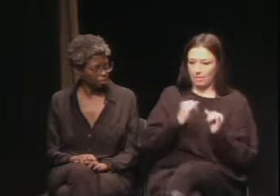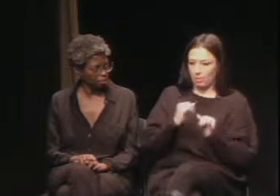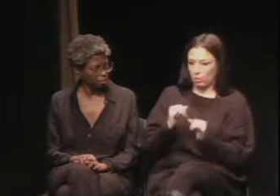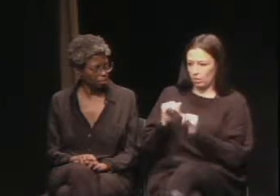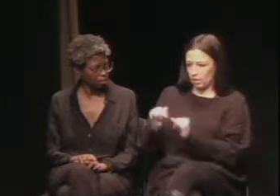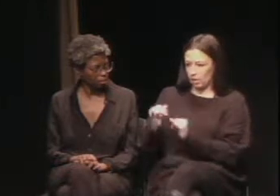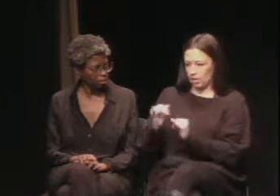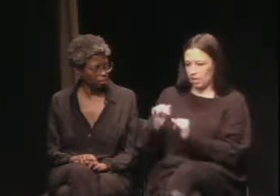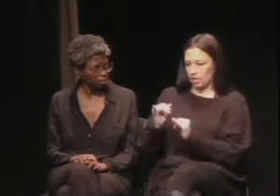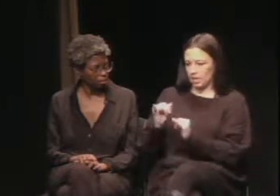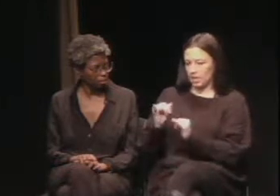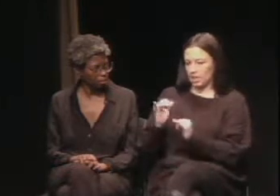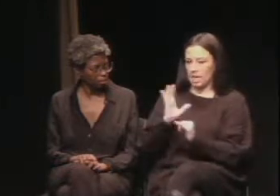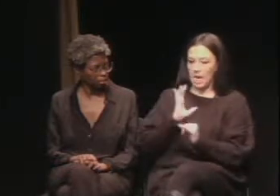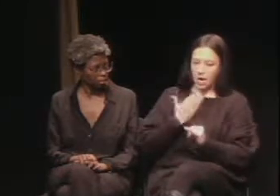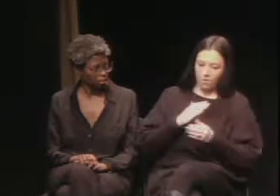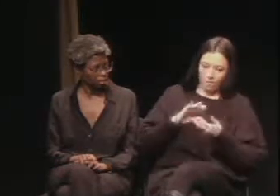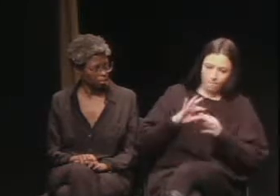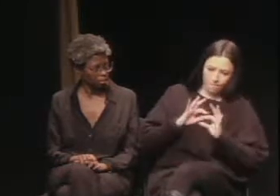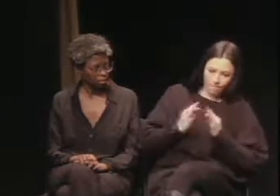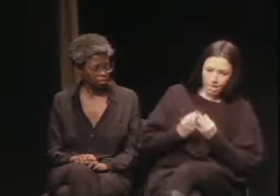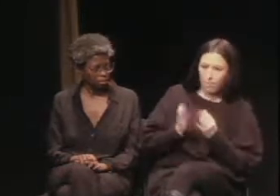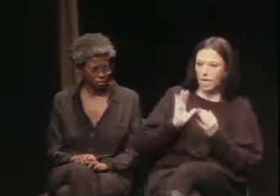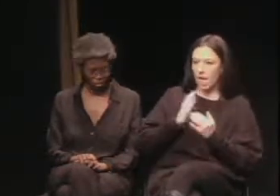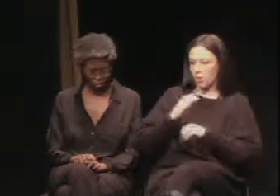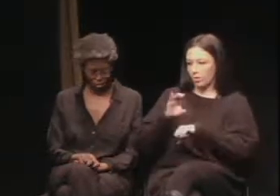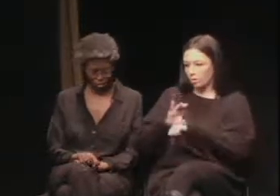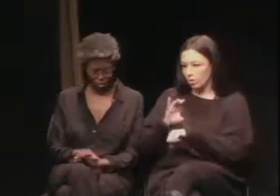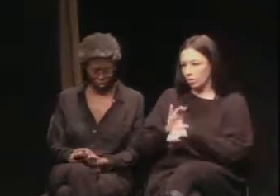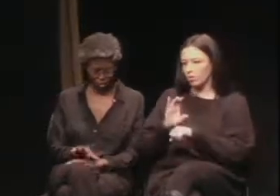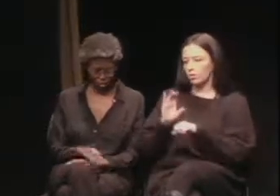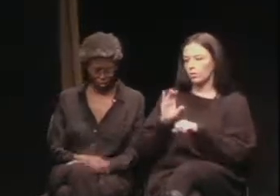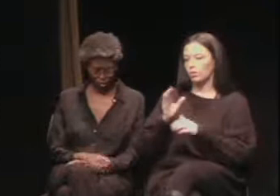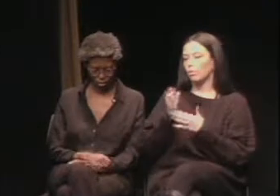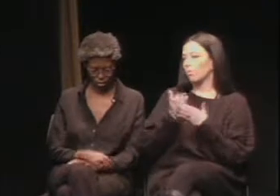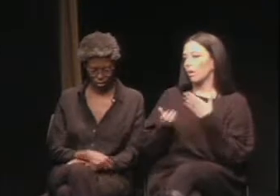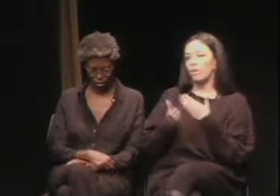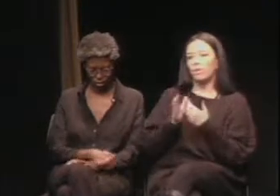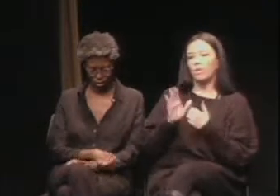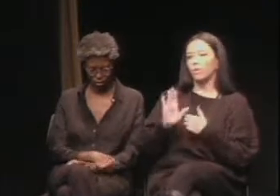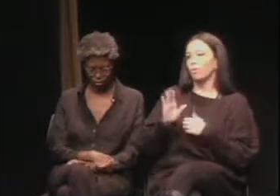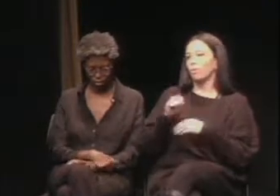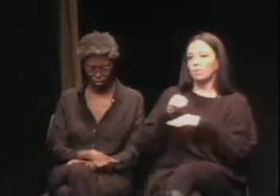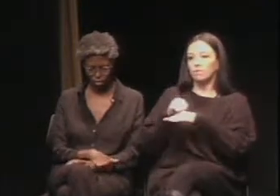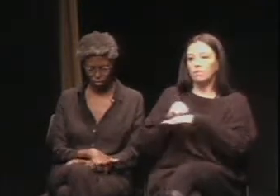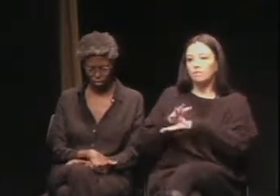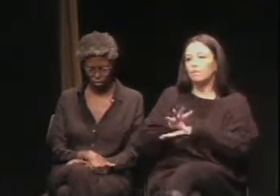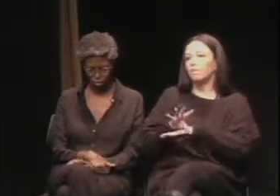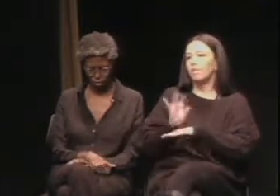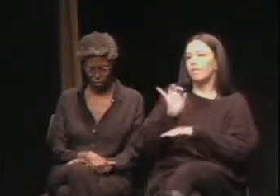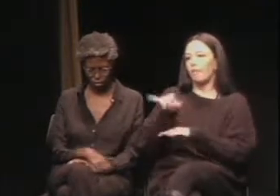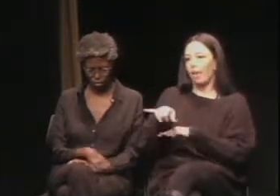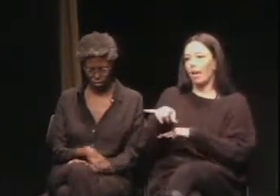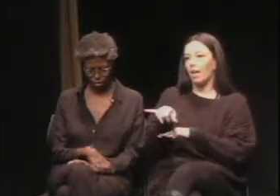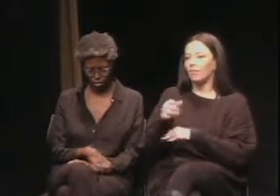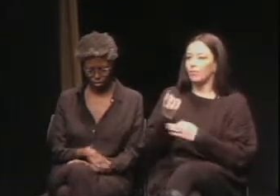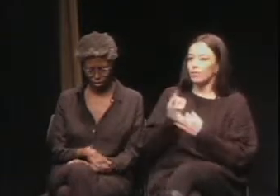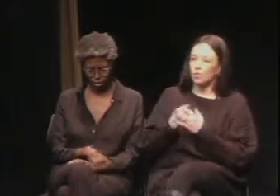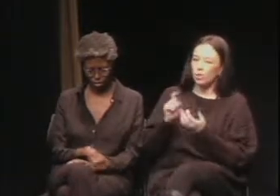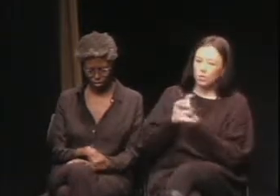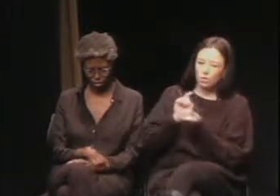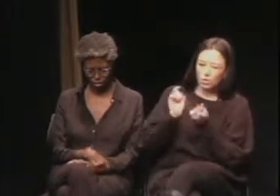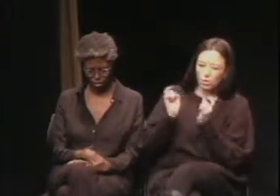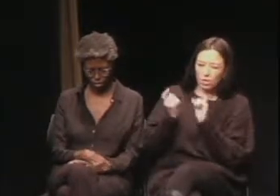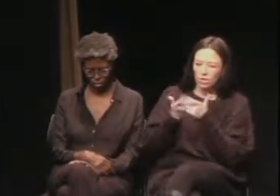in our community, in our families, in our churches, and wherever your sphere of influence is, we have to start shifting